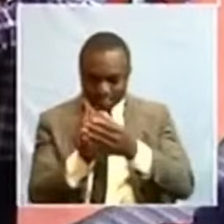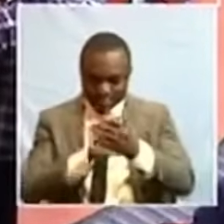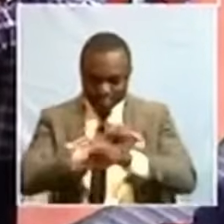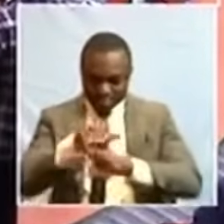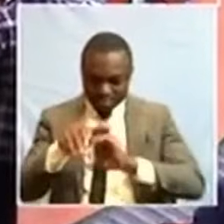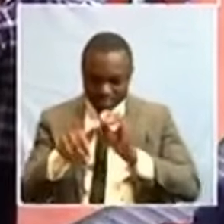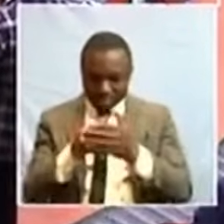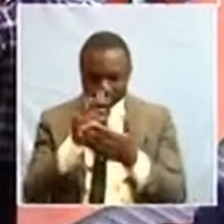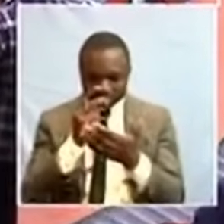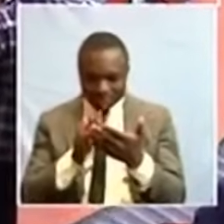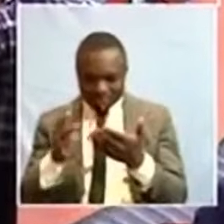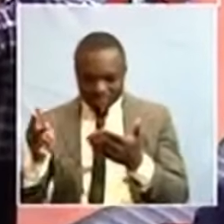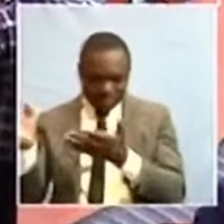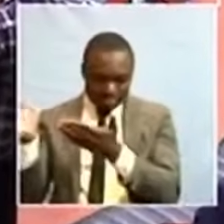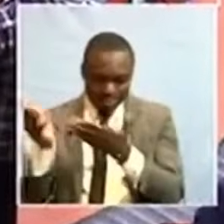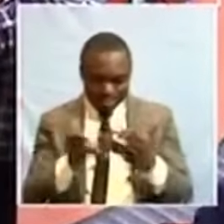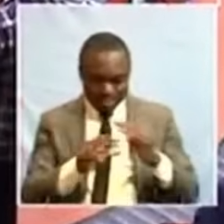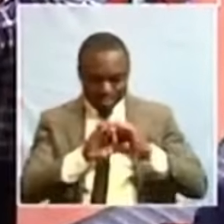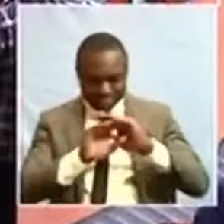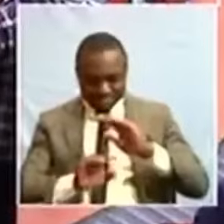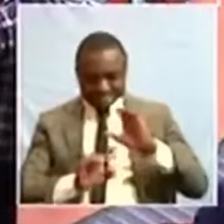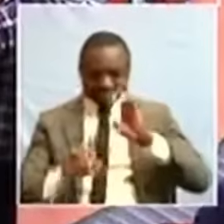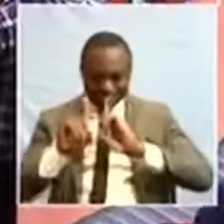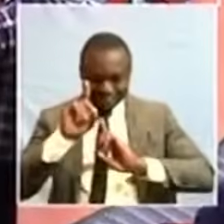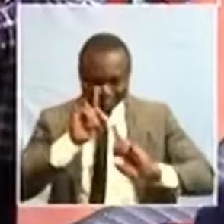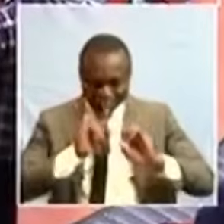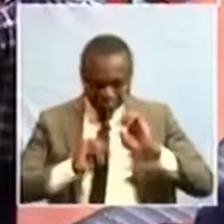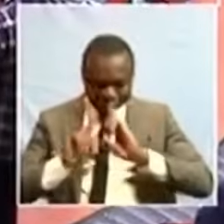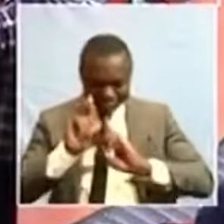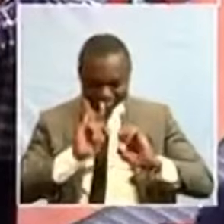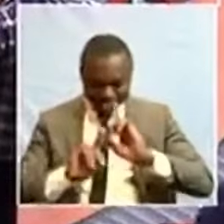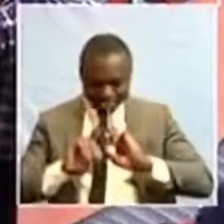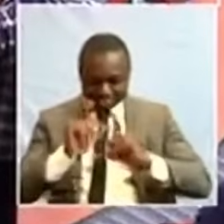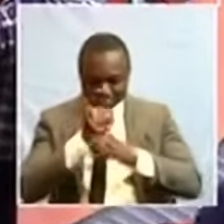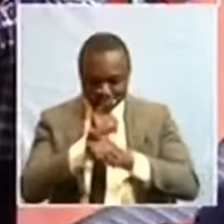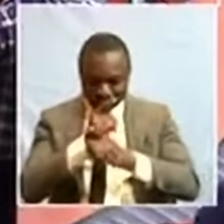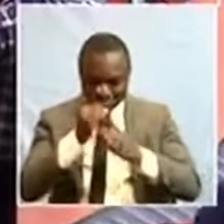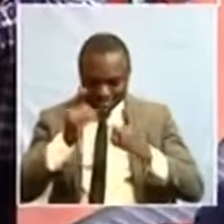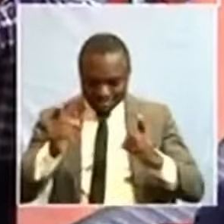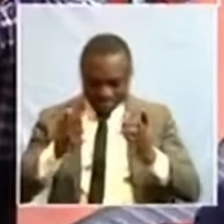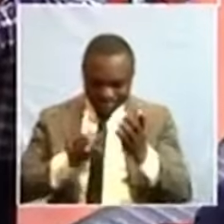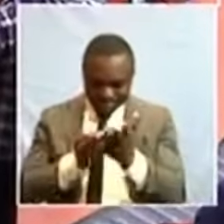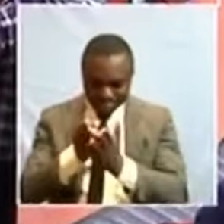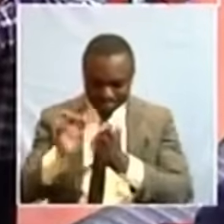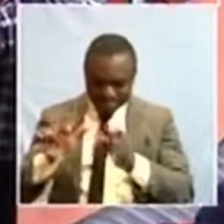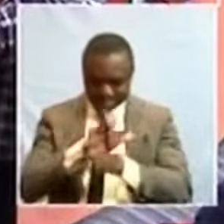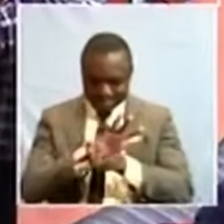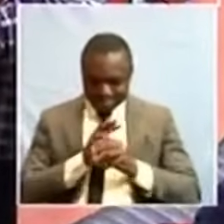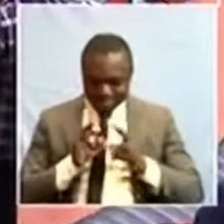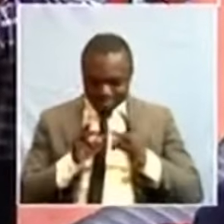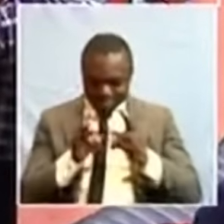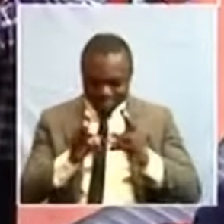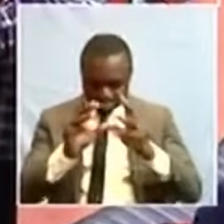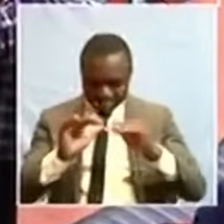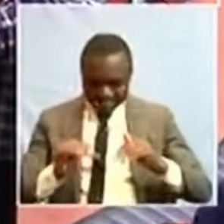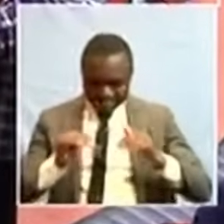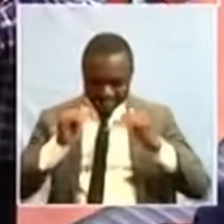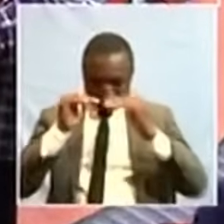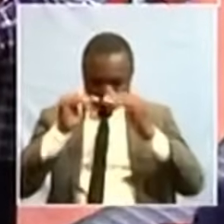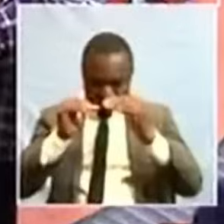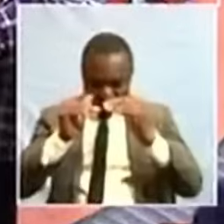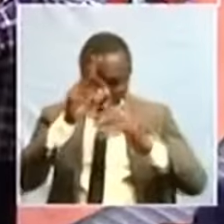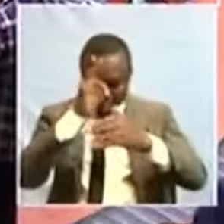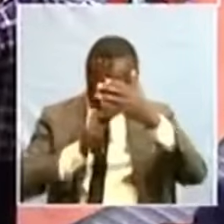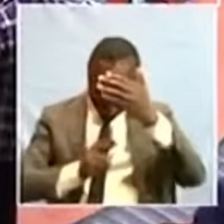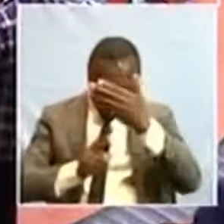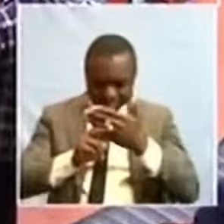and consider all matters that shall come under our deliberation, in so just and faithful a manner as to promote